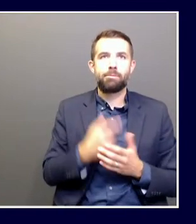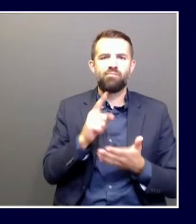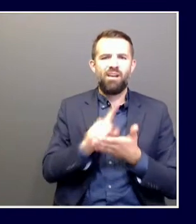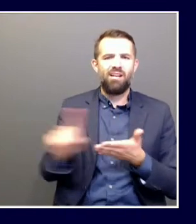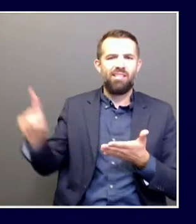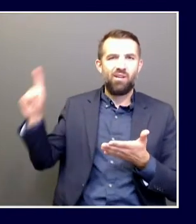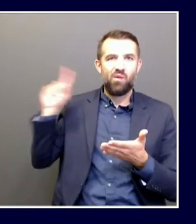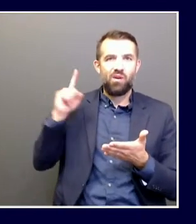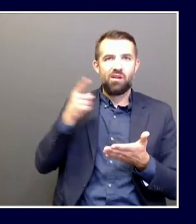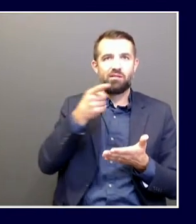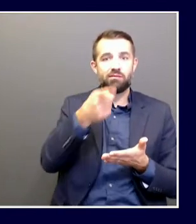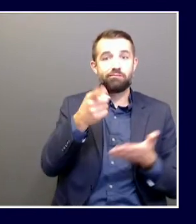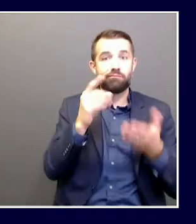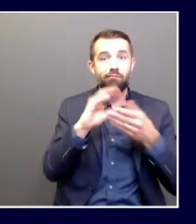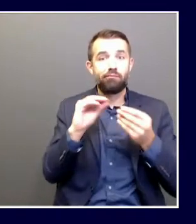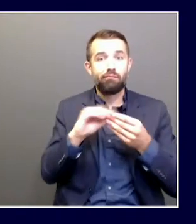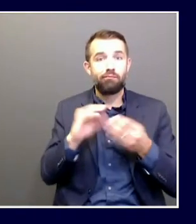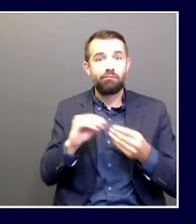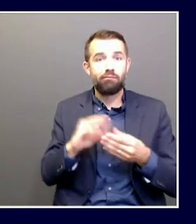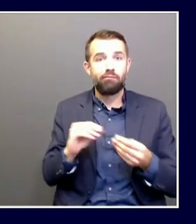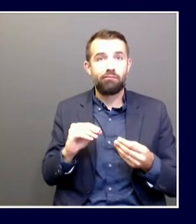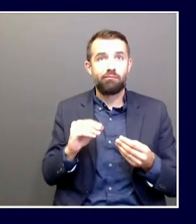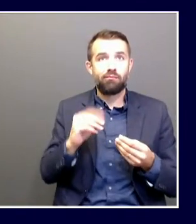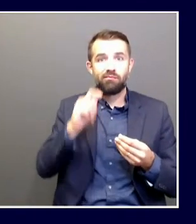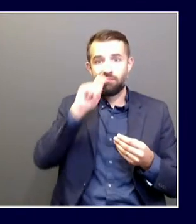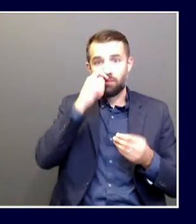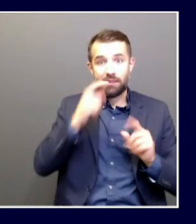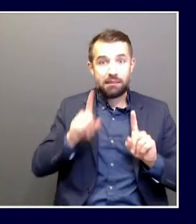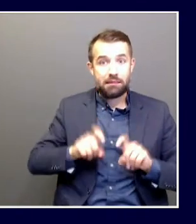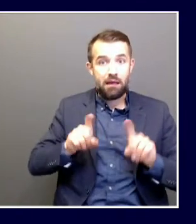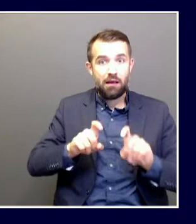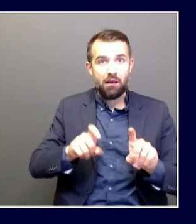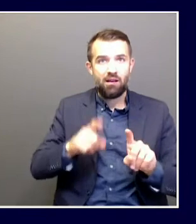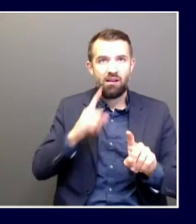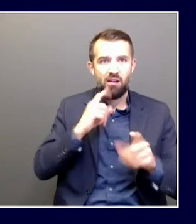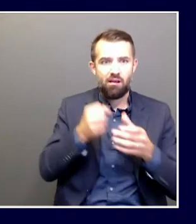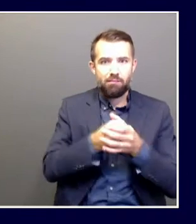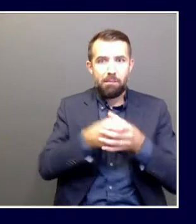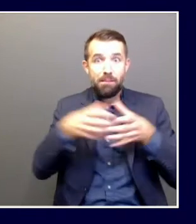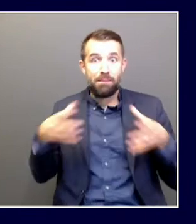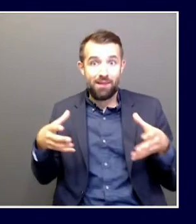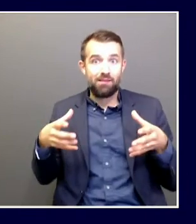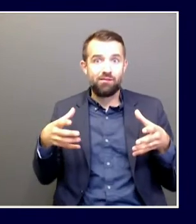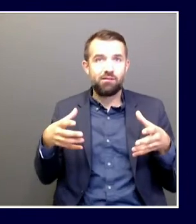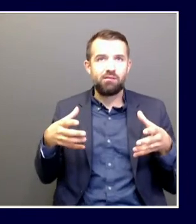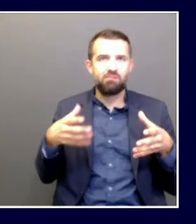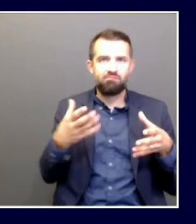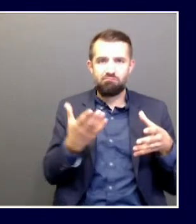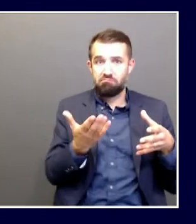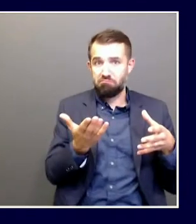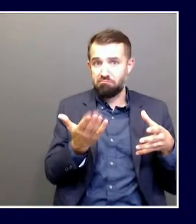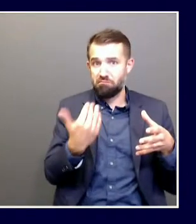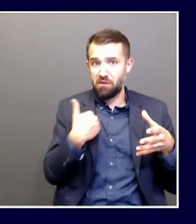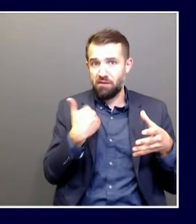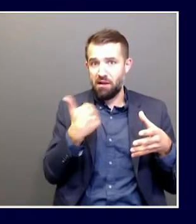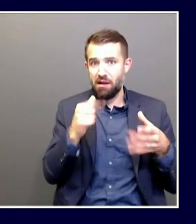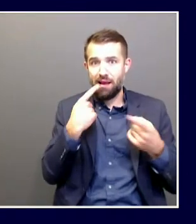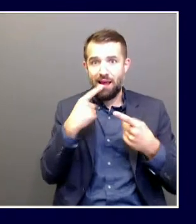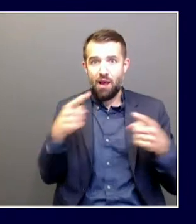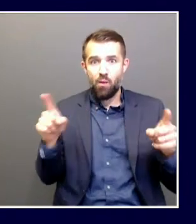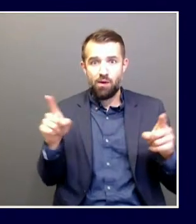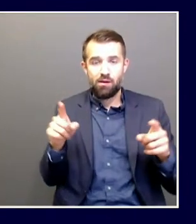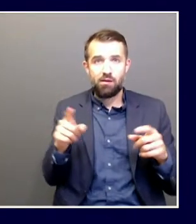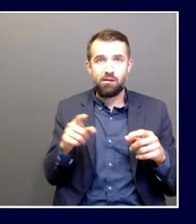Is what you were talking about last week, but you weren't ready to announce, is that the announcement that the commissioner had made on the 30th about